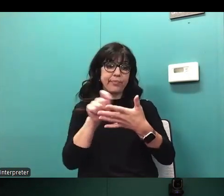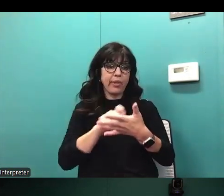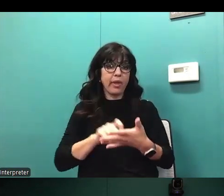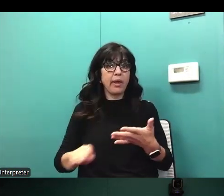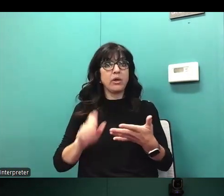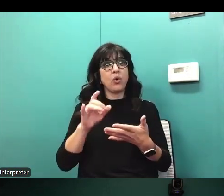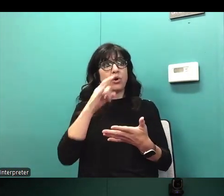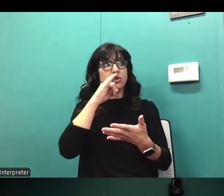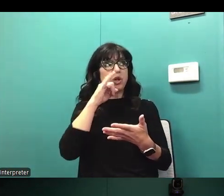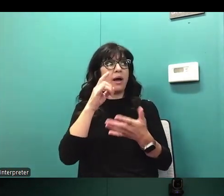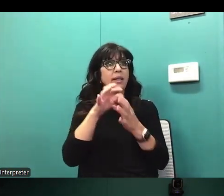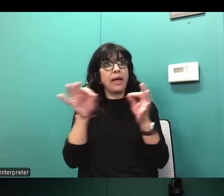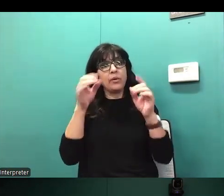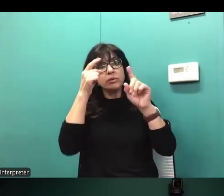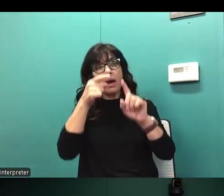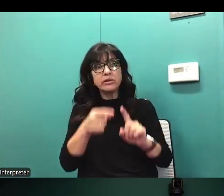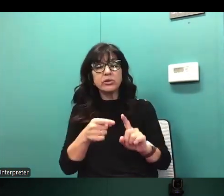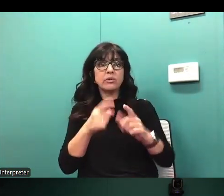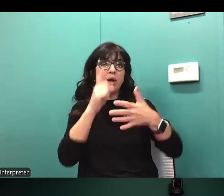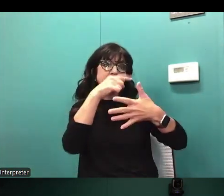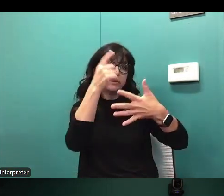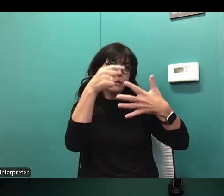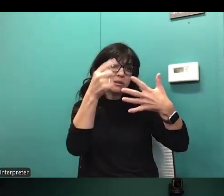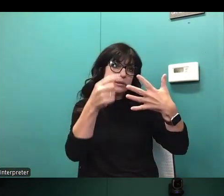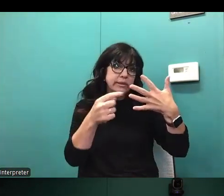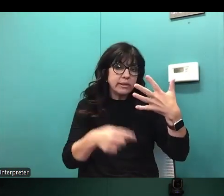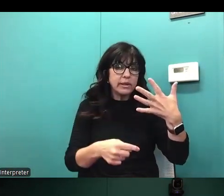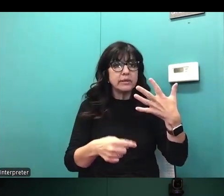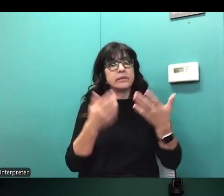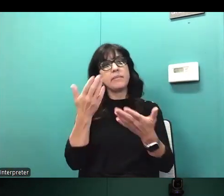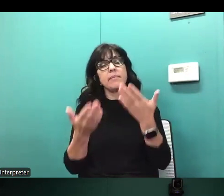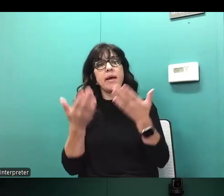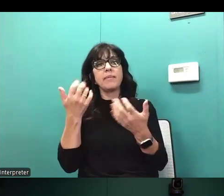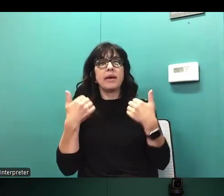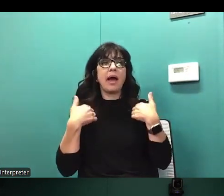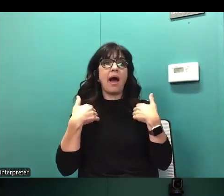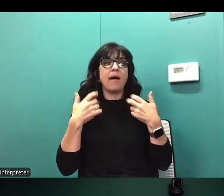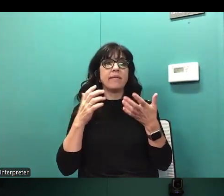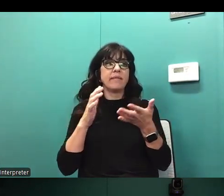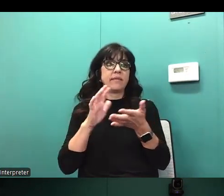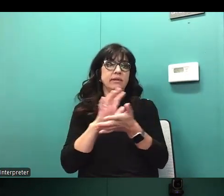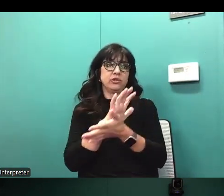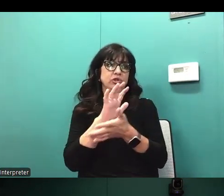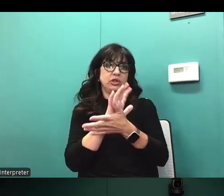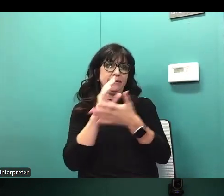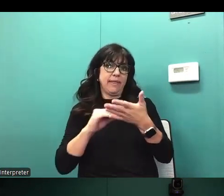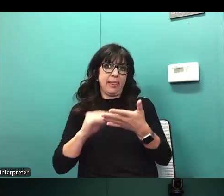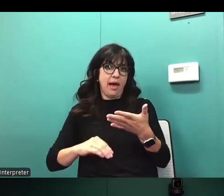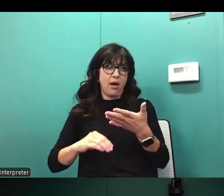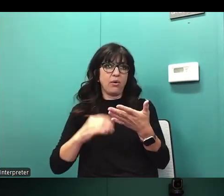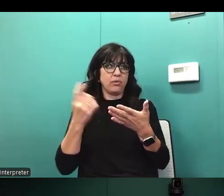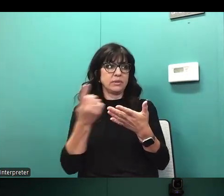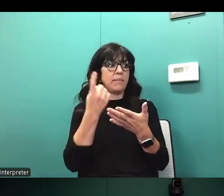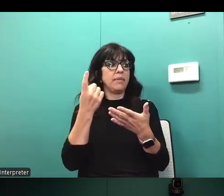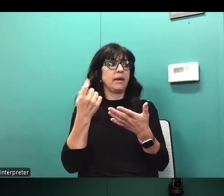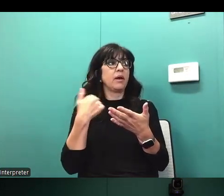know, their language milestones are this, this, this, and this, you know. So there might be like a sheet out there with a list of it. We